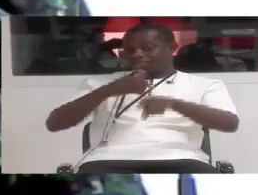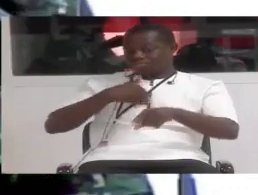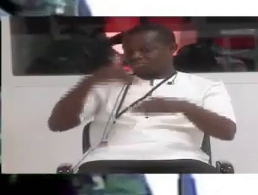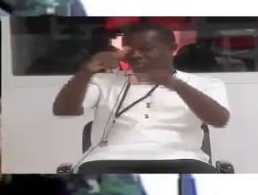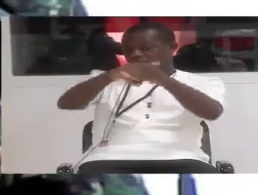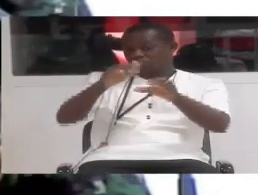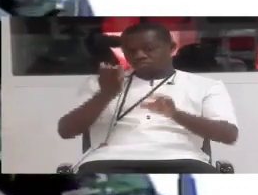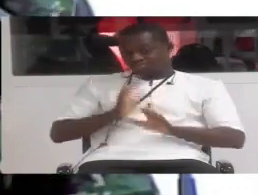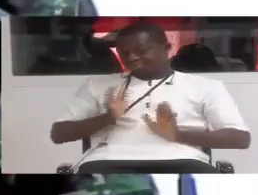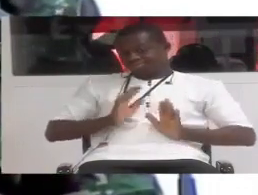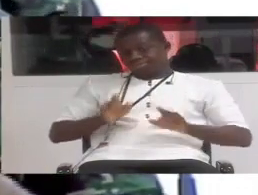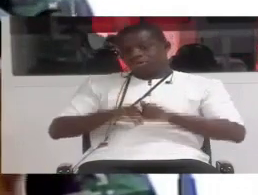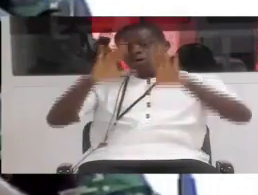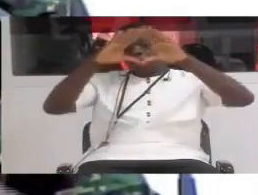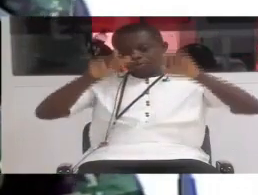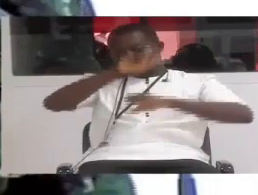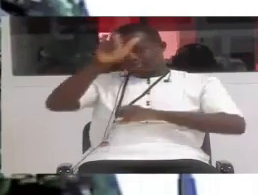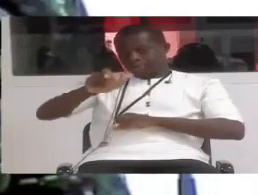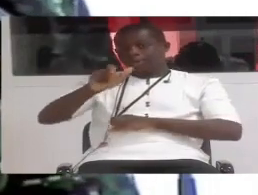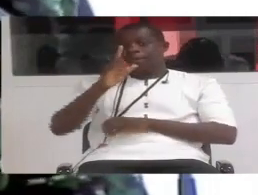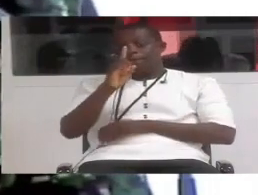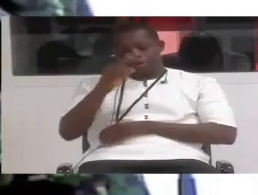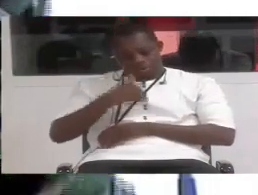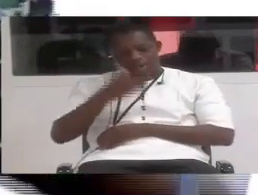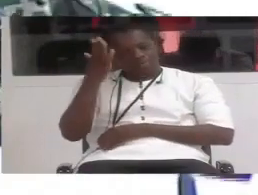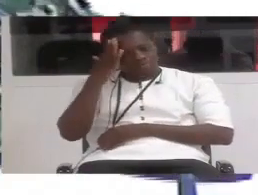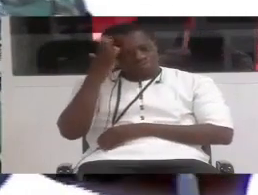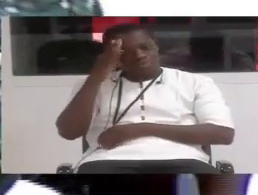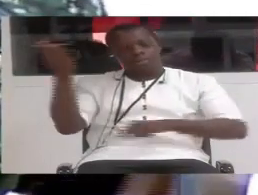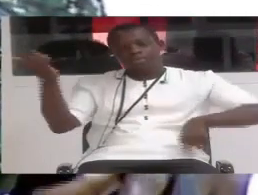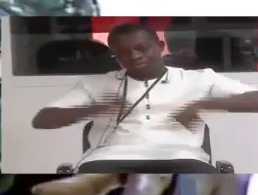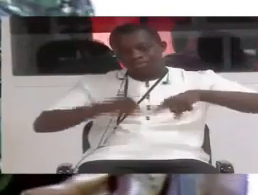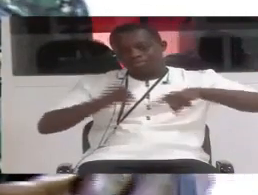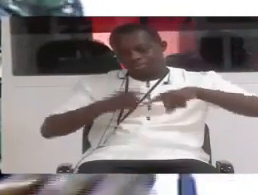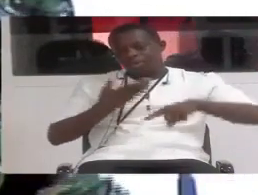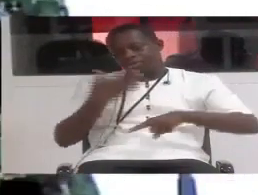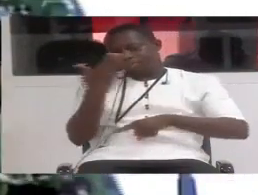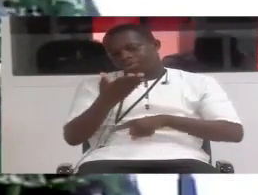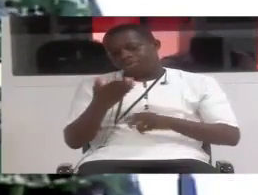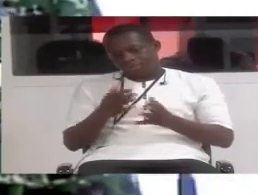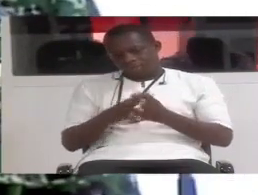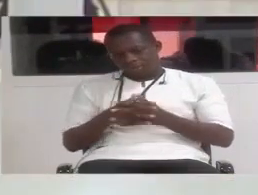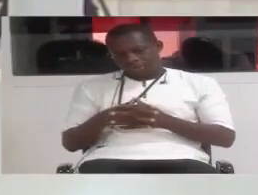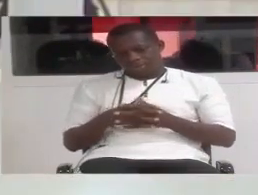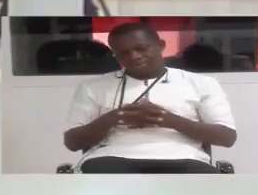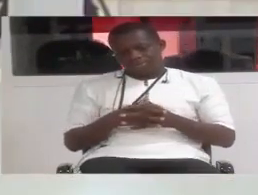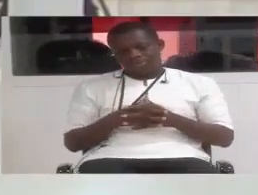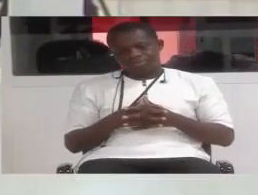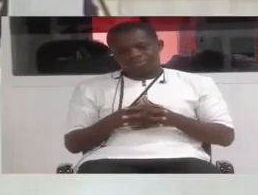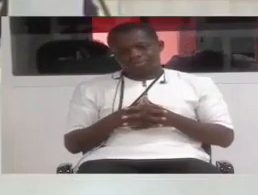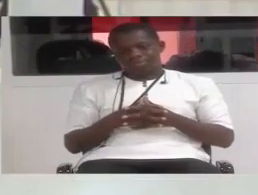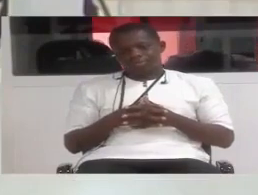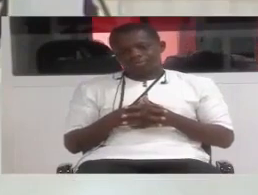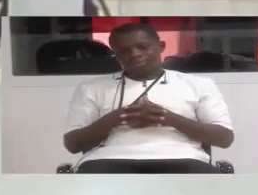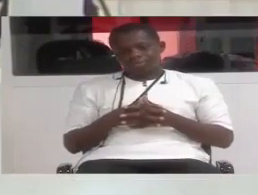senior wa xamna ne yegna mom door nañ len. Personally, I did not get inside where they were, but I got to know